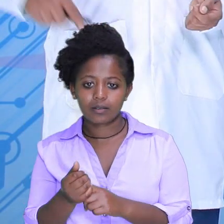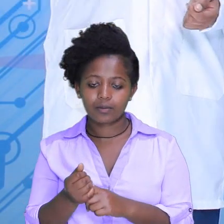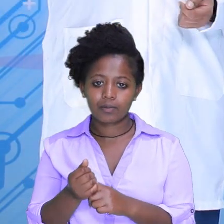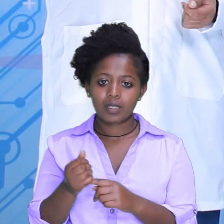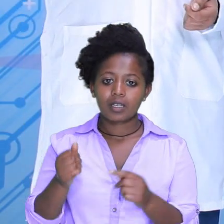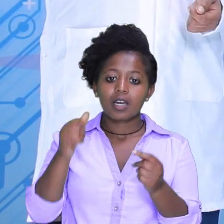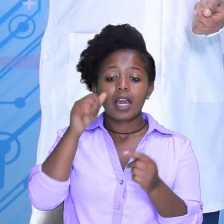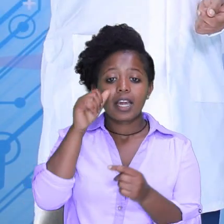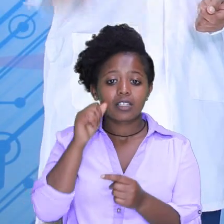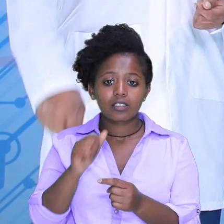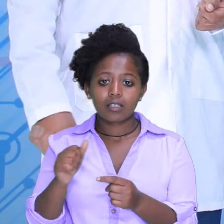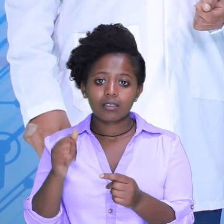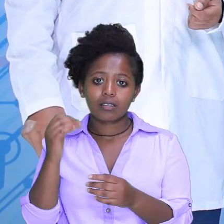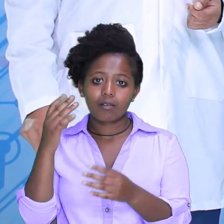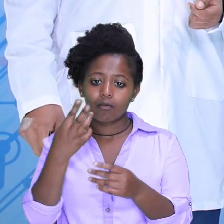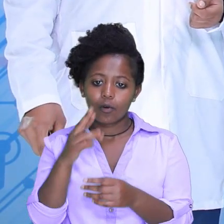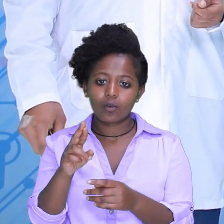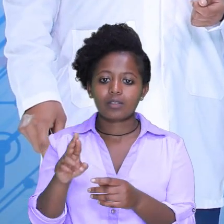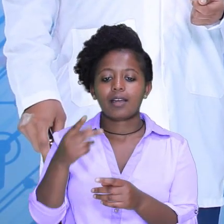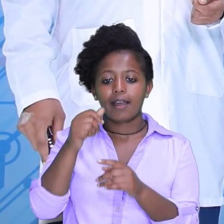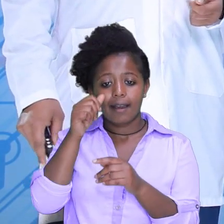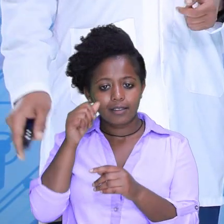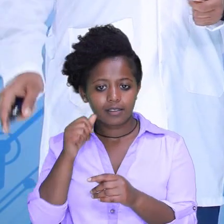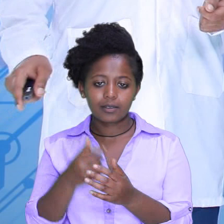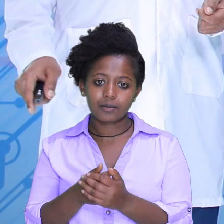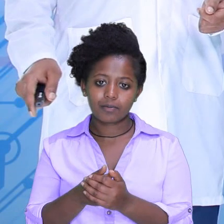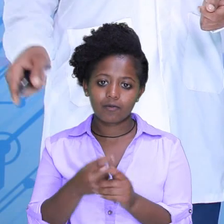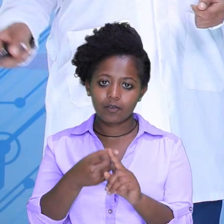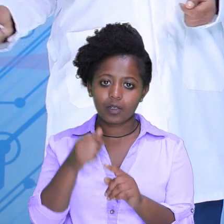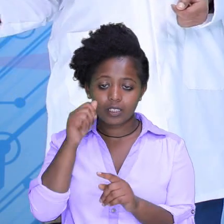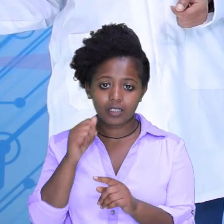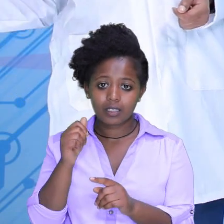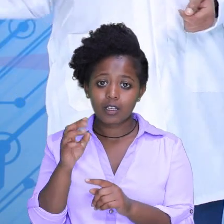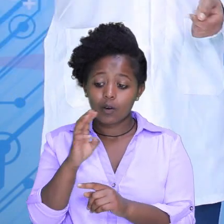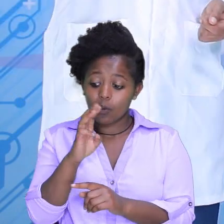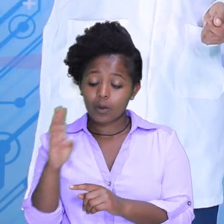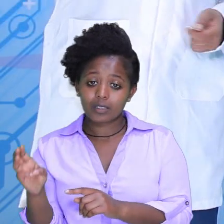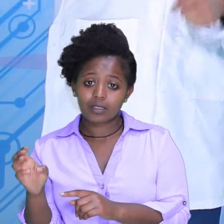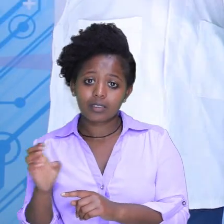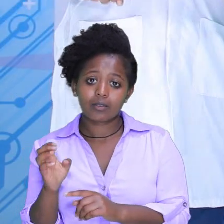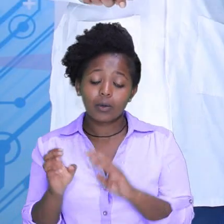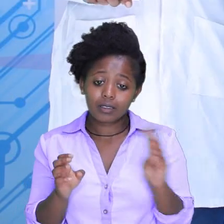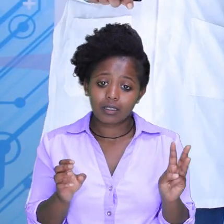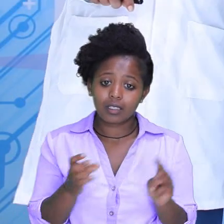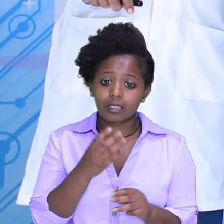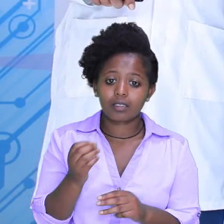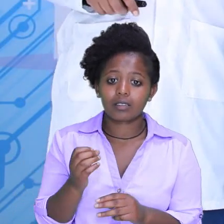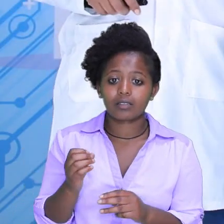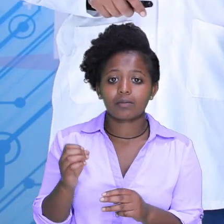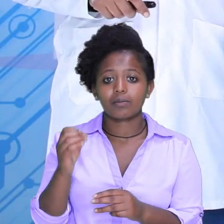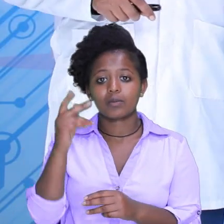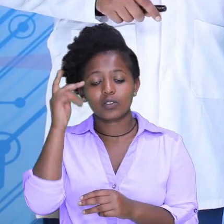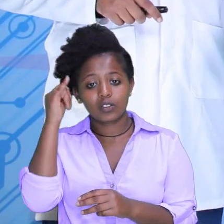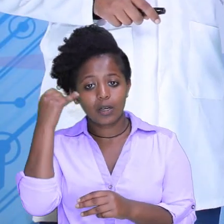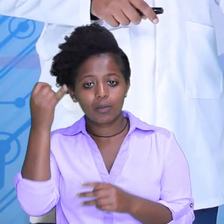Hirohito, Asia for Asians, to change Western imperialism by Japan